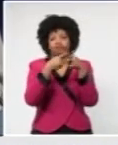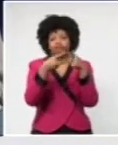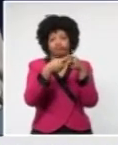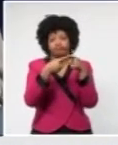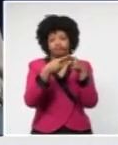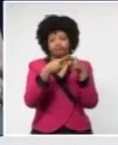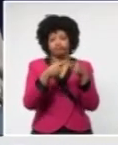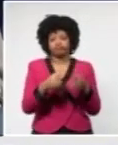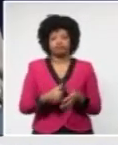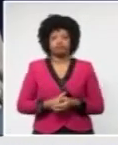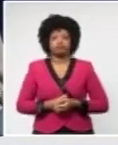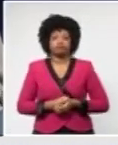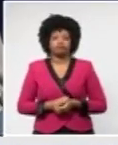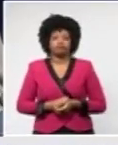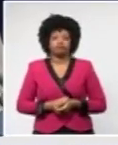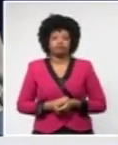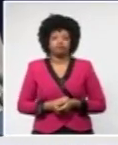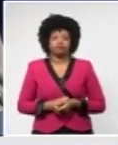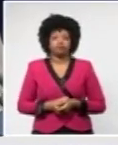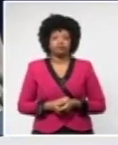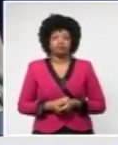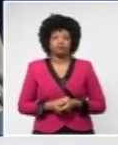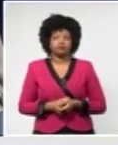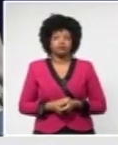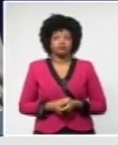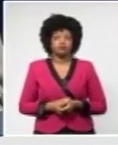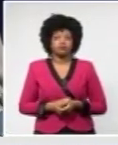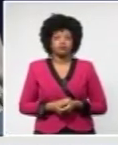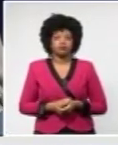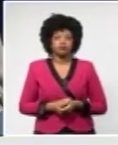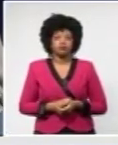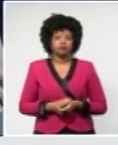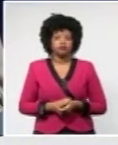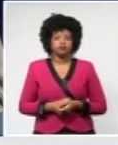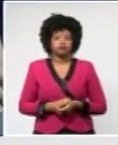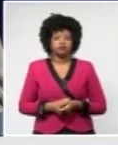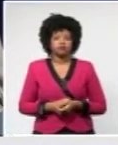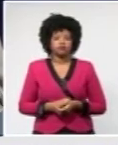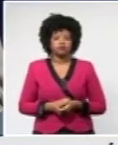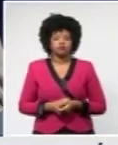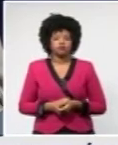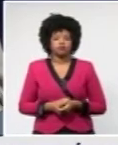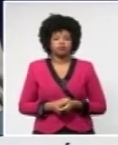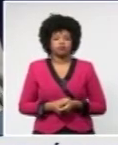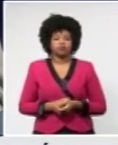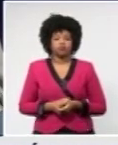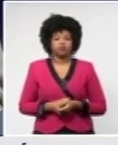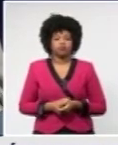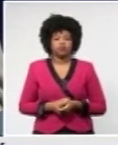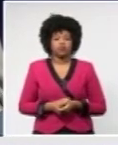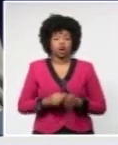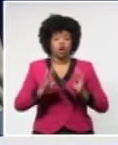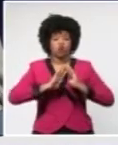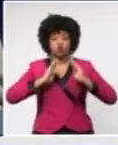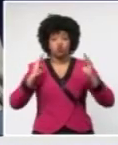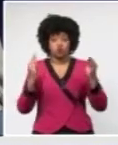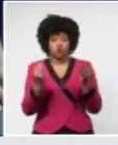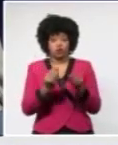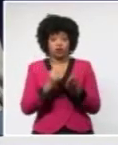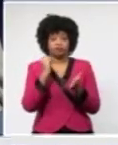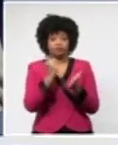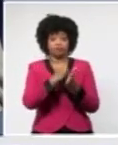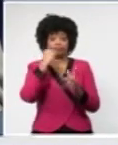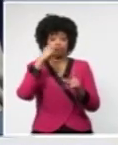2 are in the 1 to 19 years of age, 3 from the 20 to 39 years of age, and